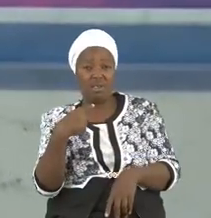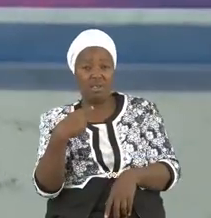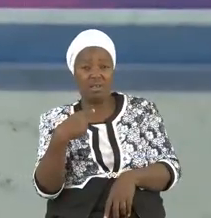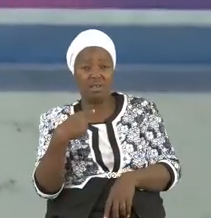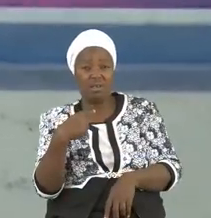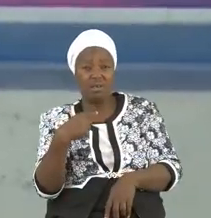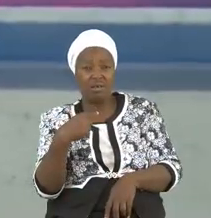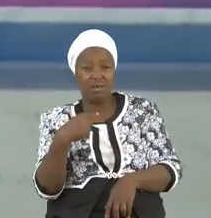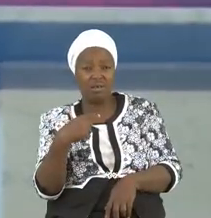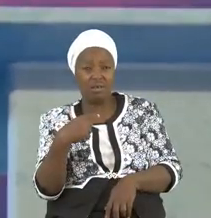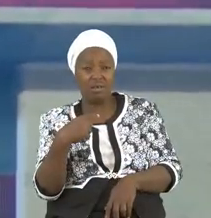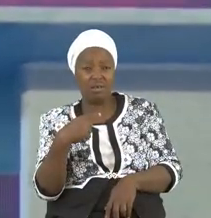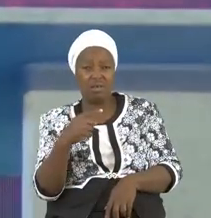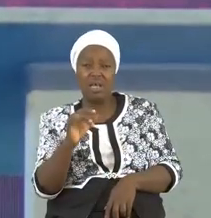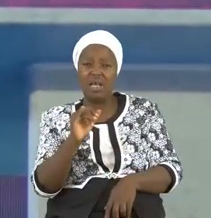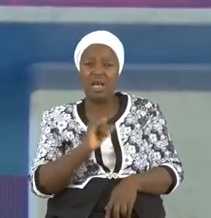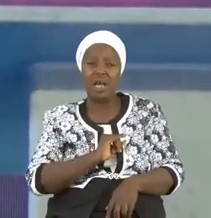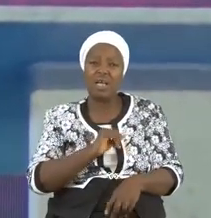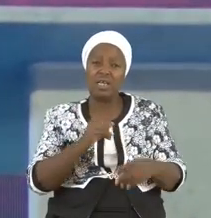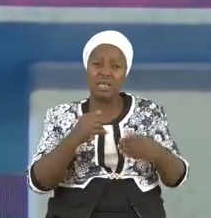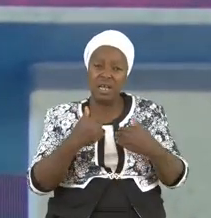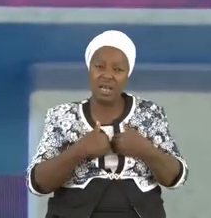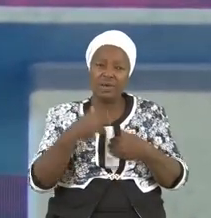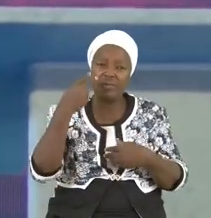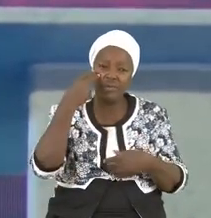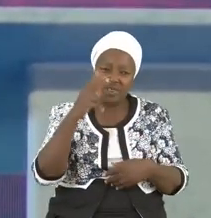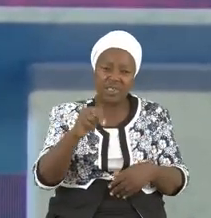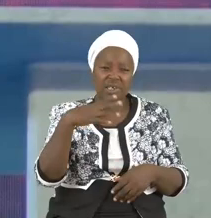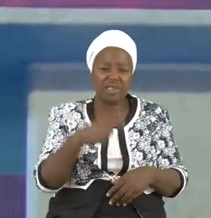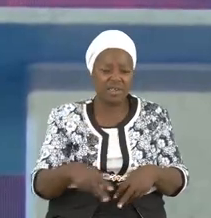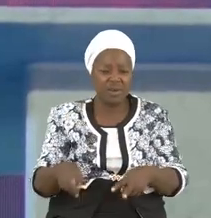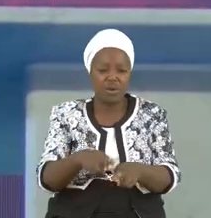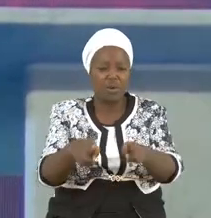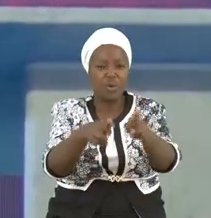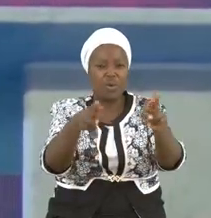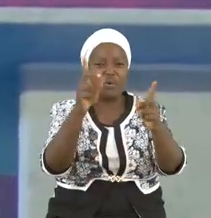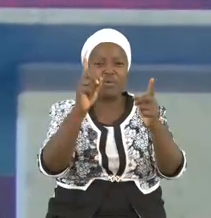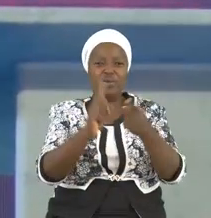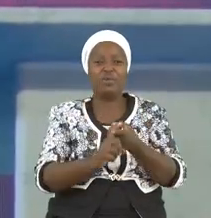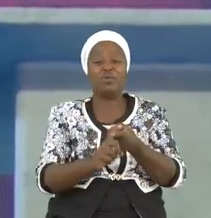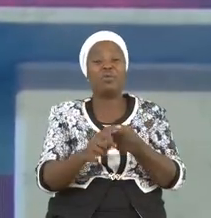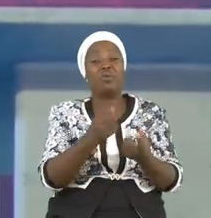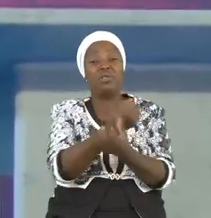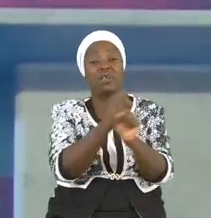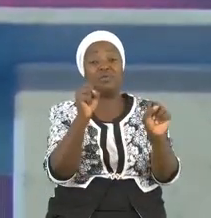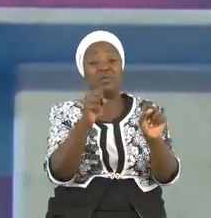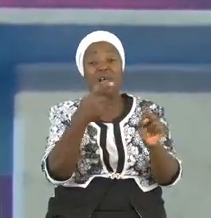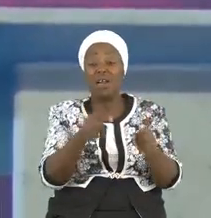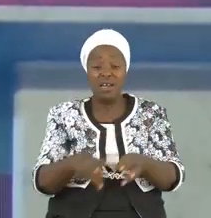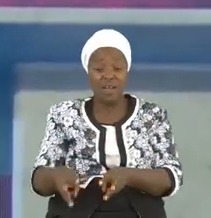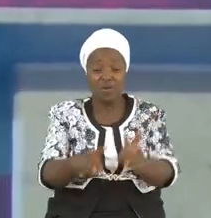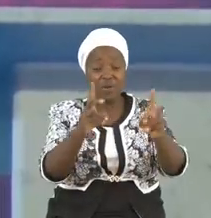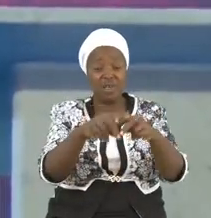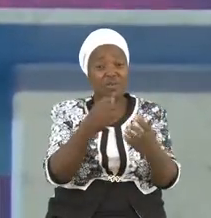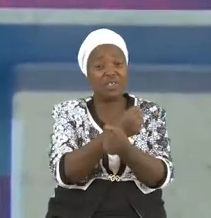I've seen the road to redemption, the way to redemption, the express